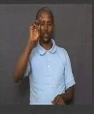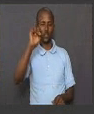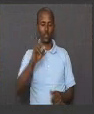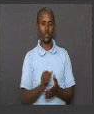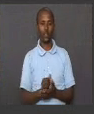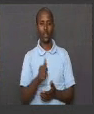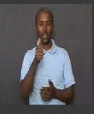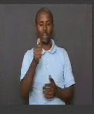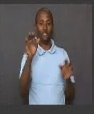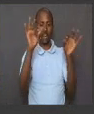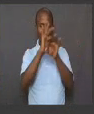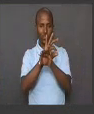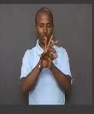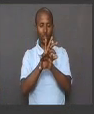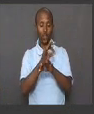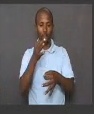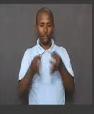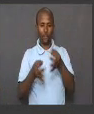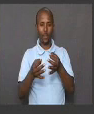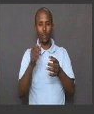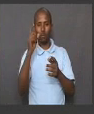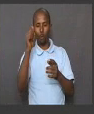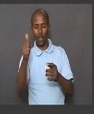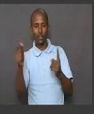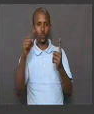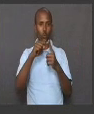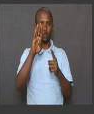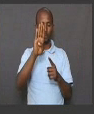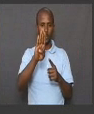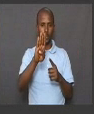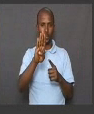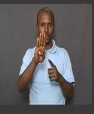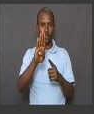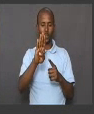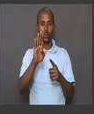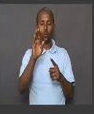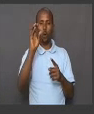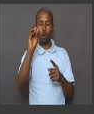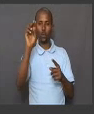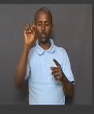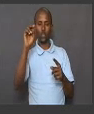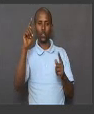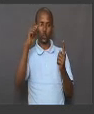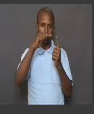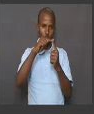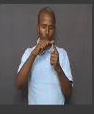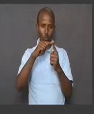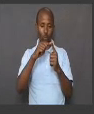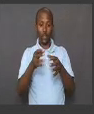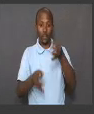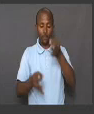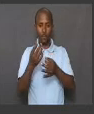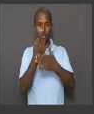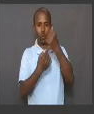A function f from A to B is onto if